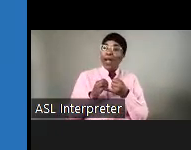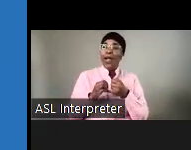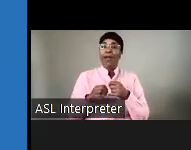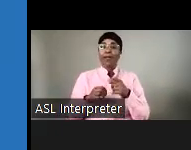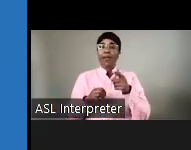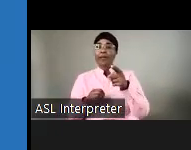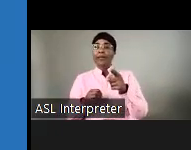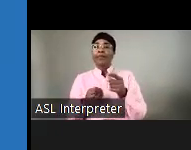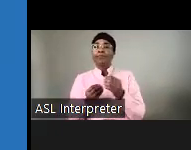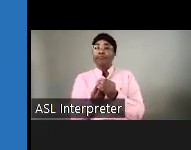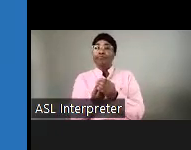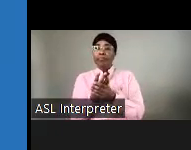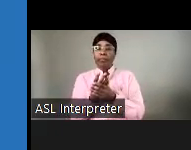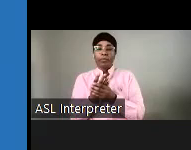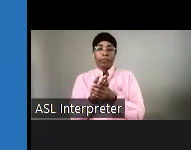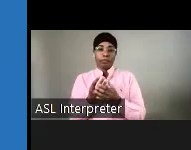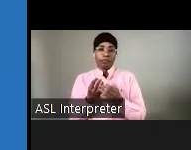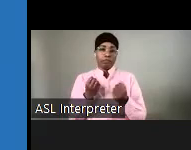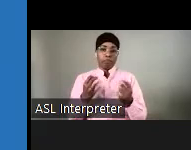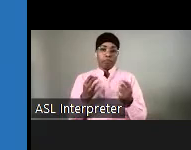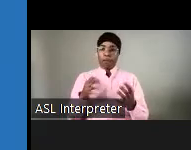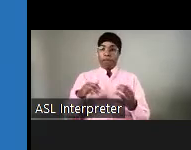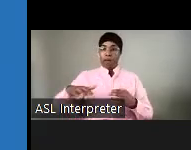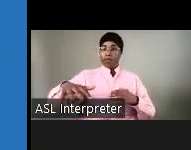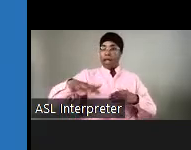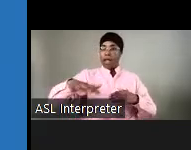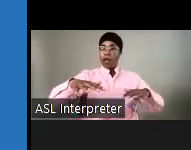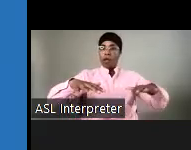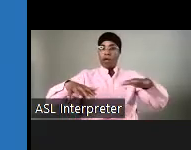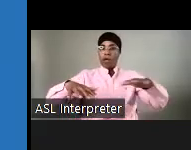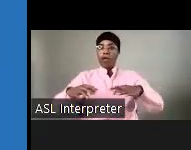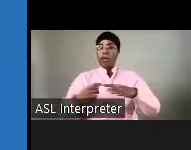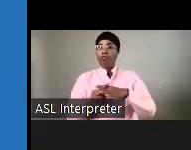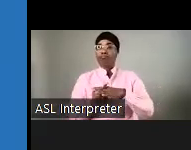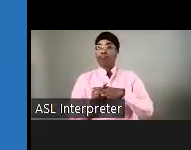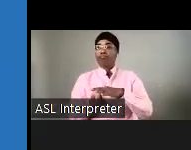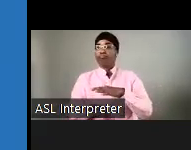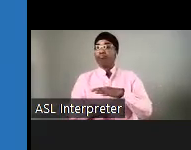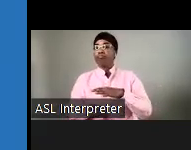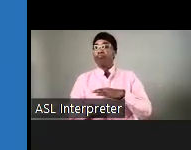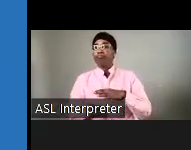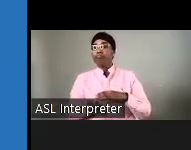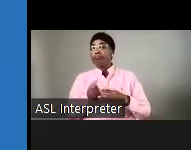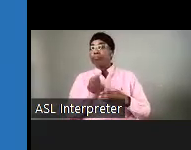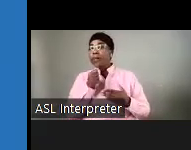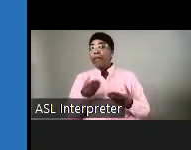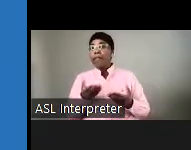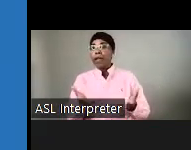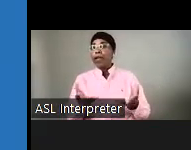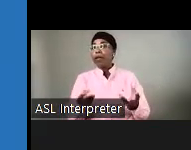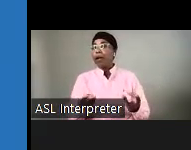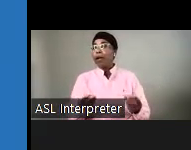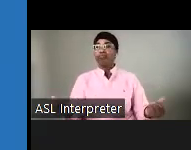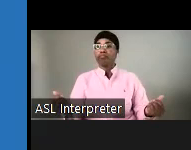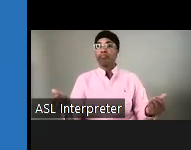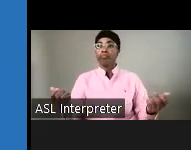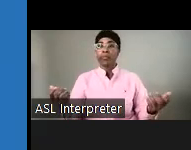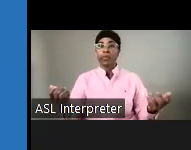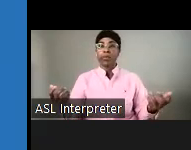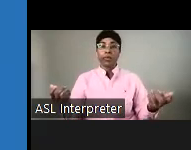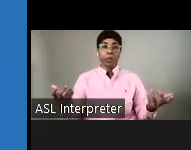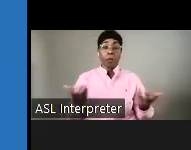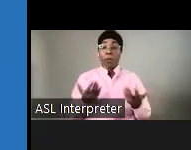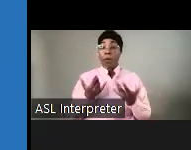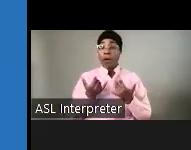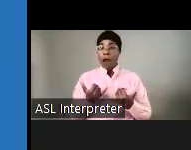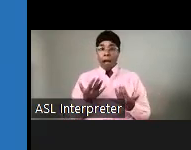are no longer existent in a lot of these areas, are the other fruiting shrubs. So we're looking to